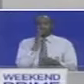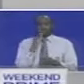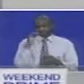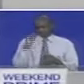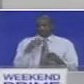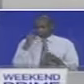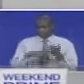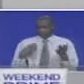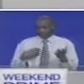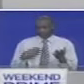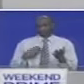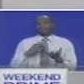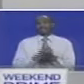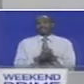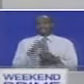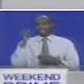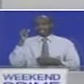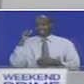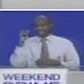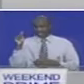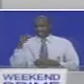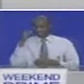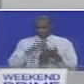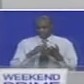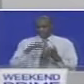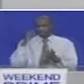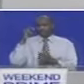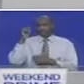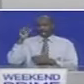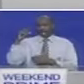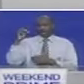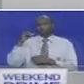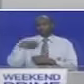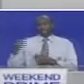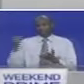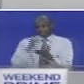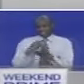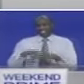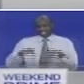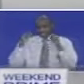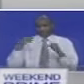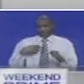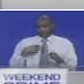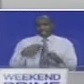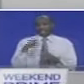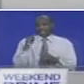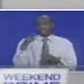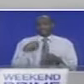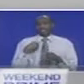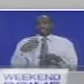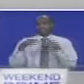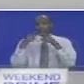The National Alliance TNA Party Secretary General Onyango Olo has also been appointed Chair of the Lake Basin Development